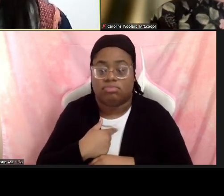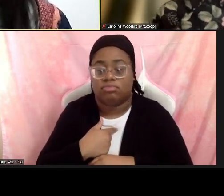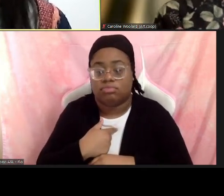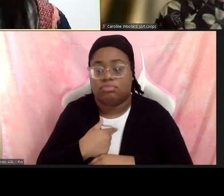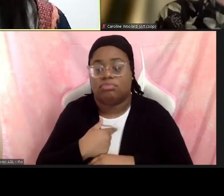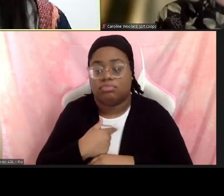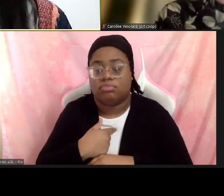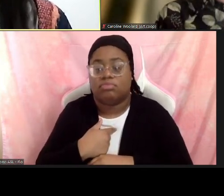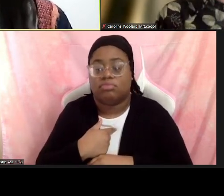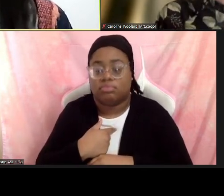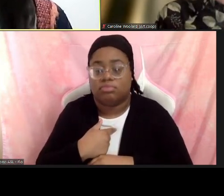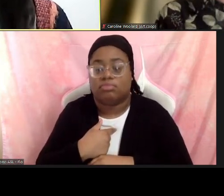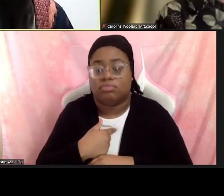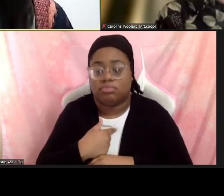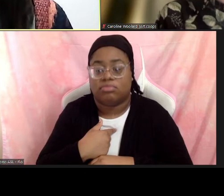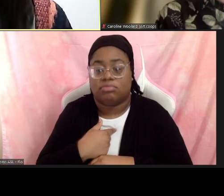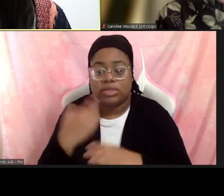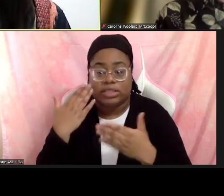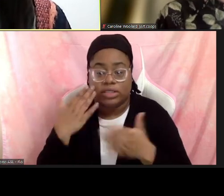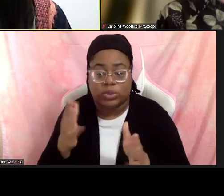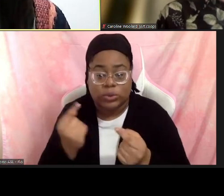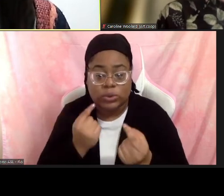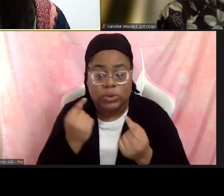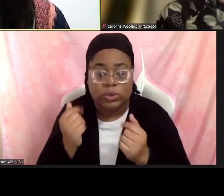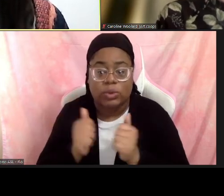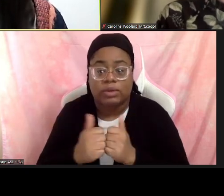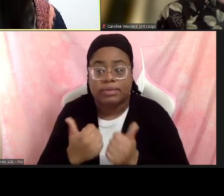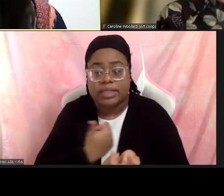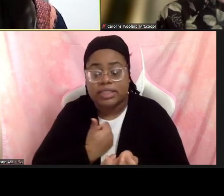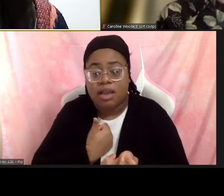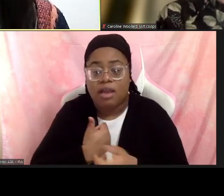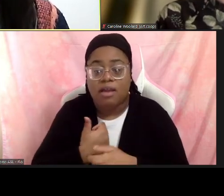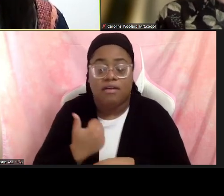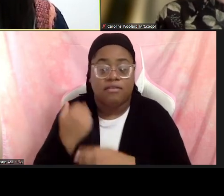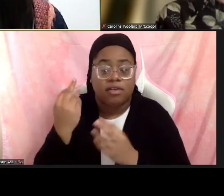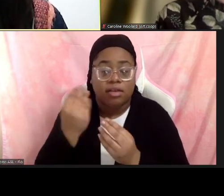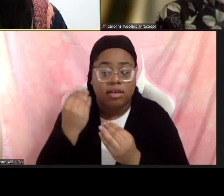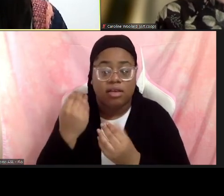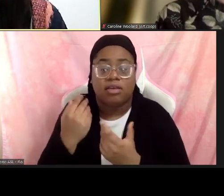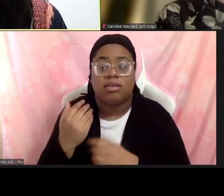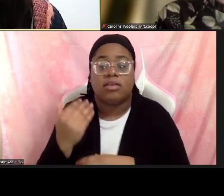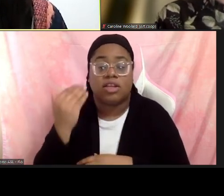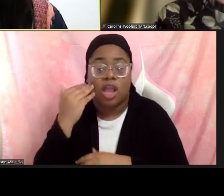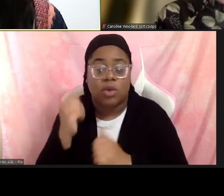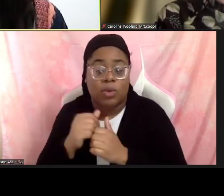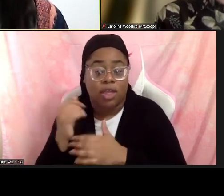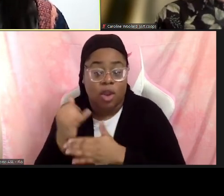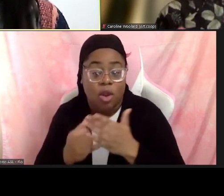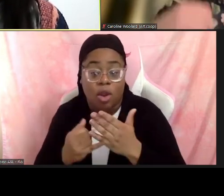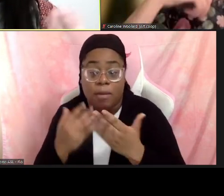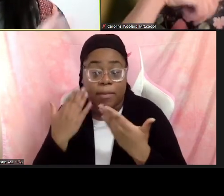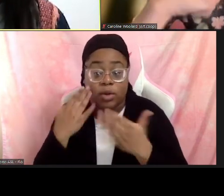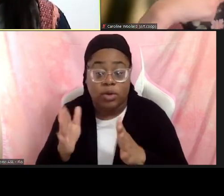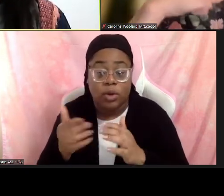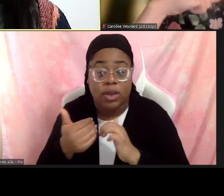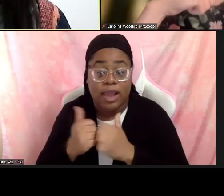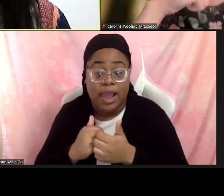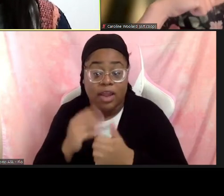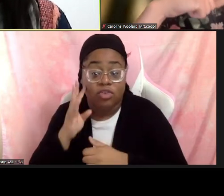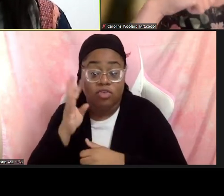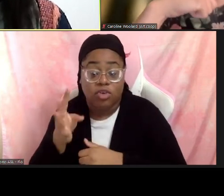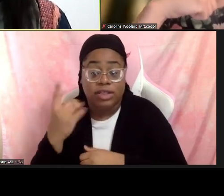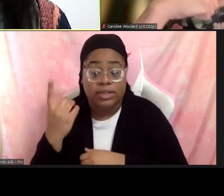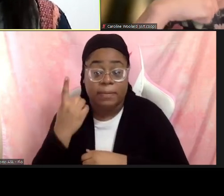the university where I didn't know what to do with myself. I had the knowledge into the arts, but I didn't know what to do and how to create a